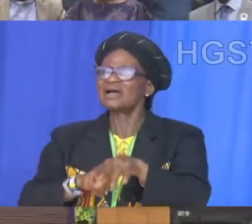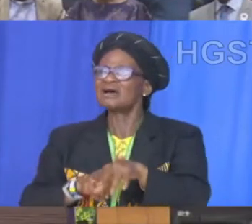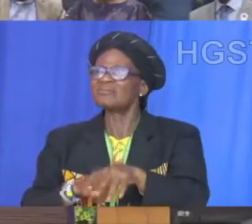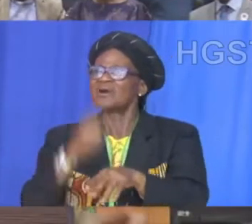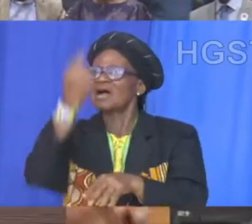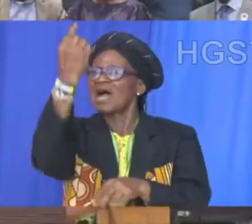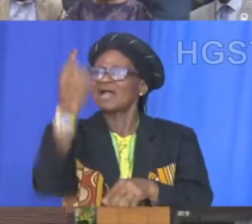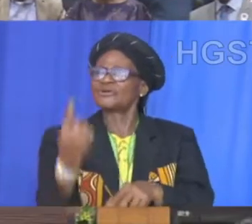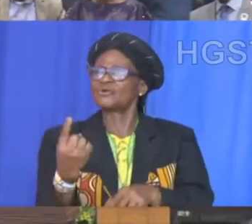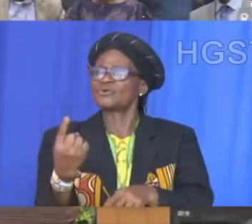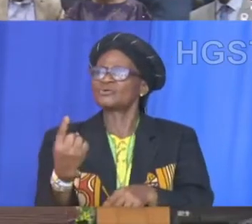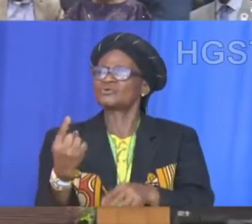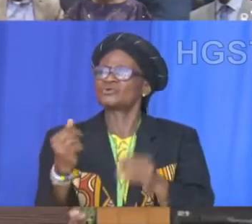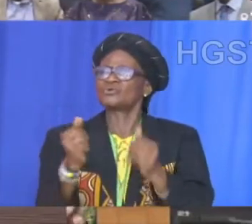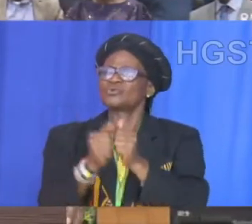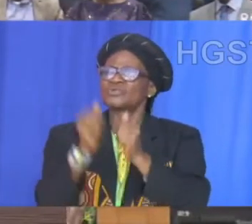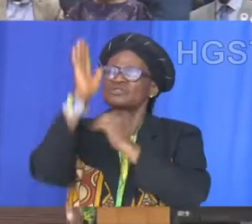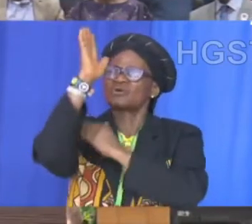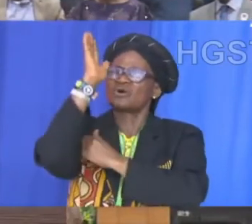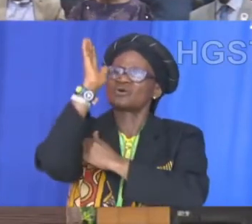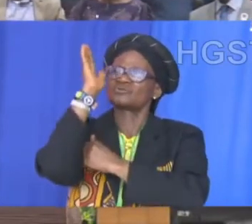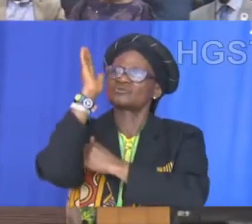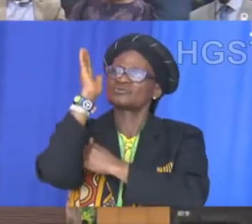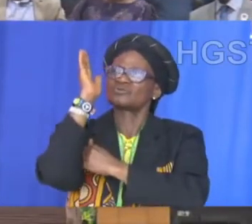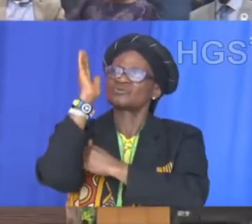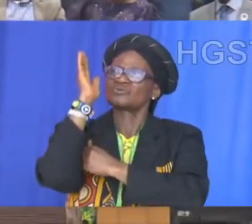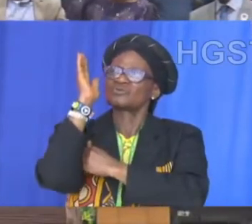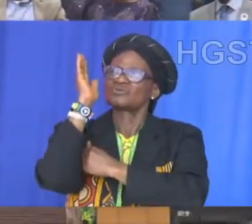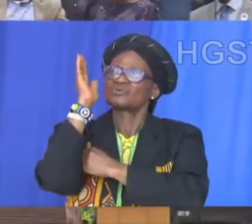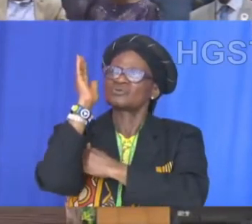alone with God.